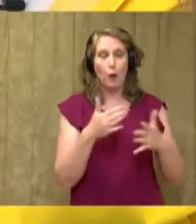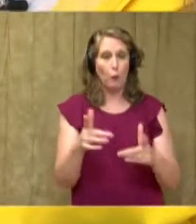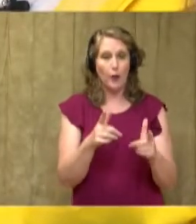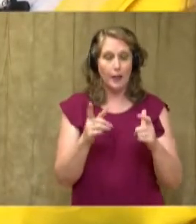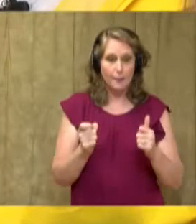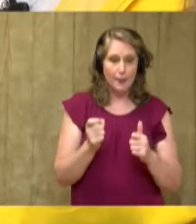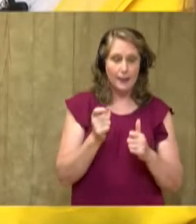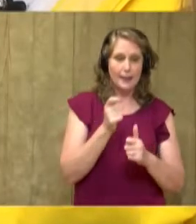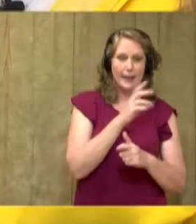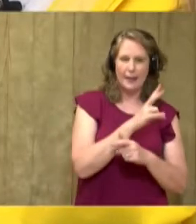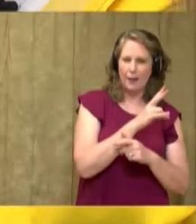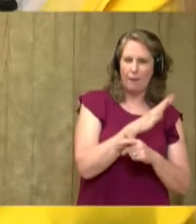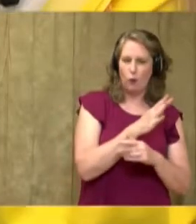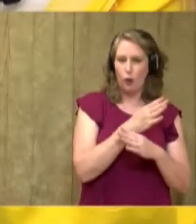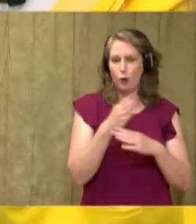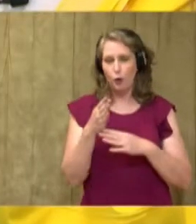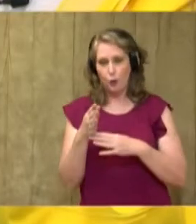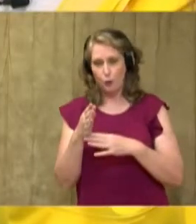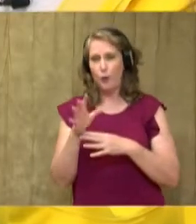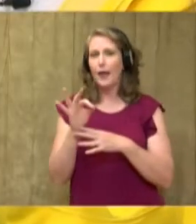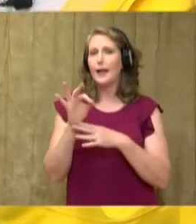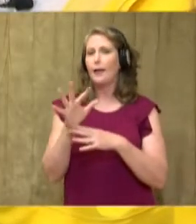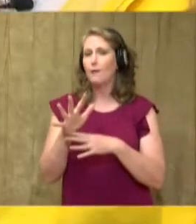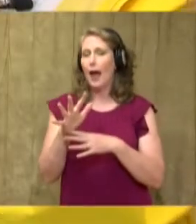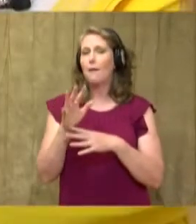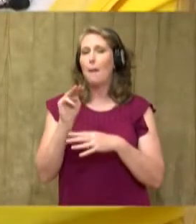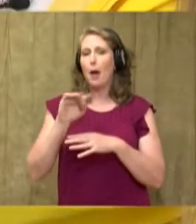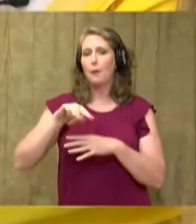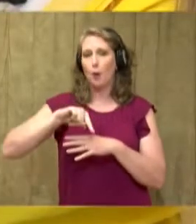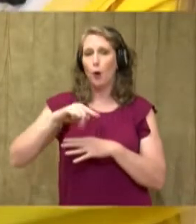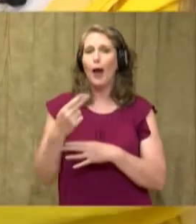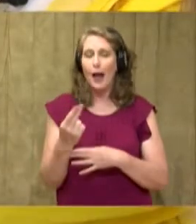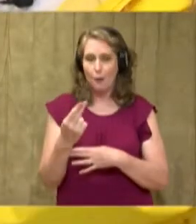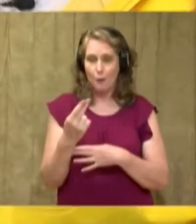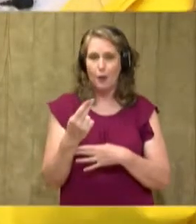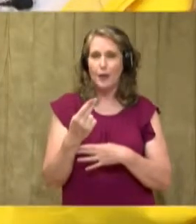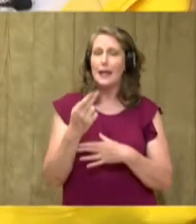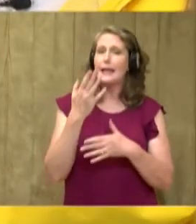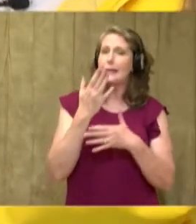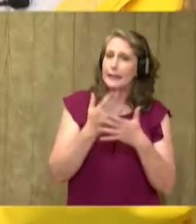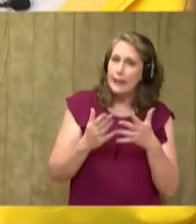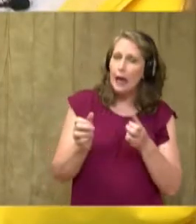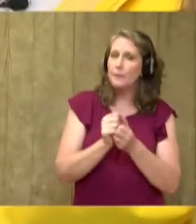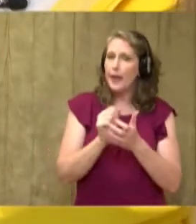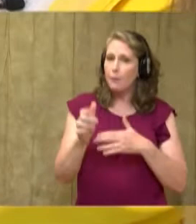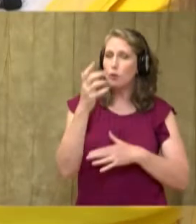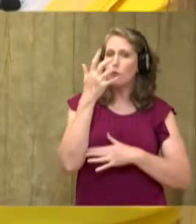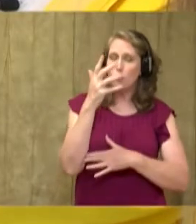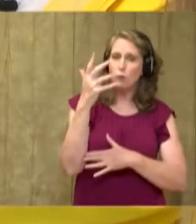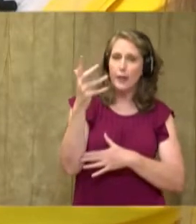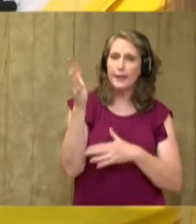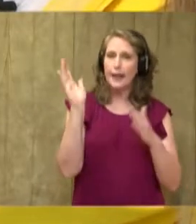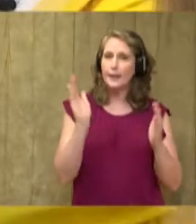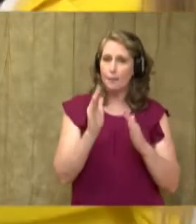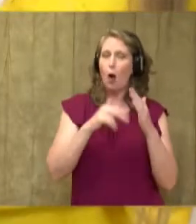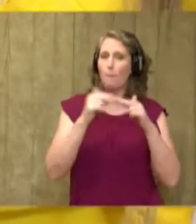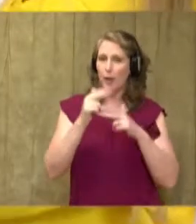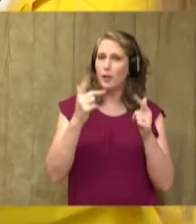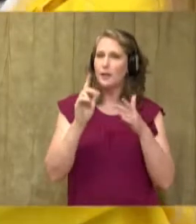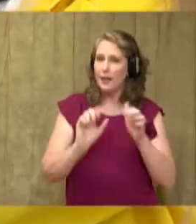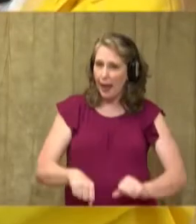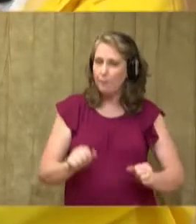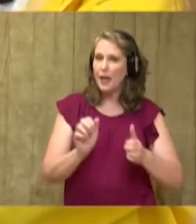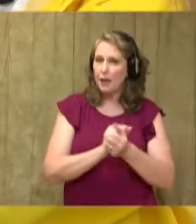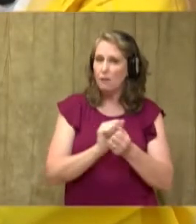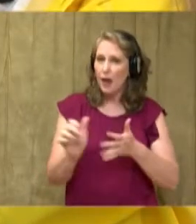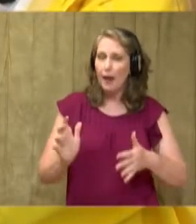between 74 miles per hour and 95 miles per hour. There is some damage to trees and small buildings. So